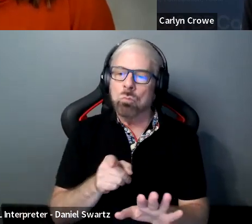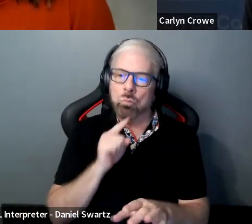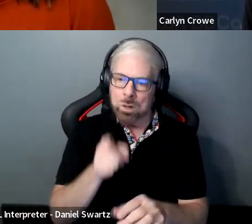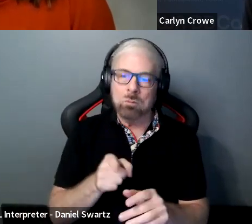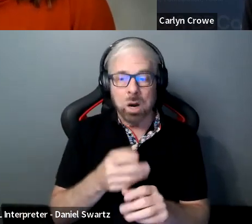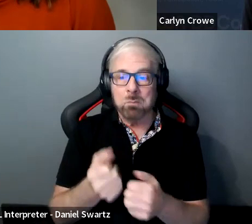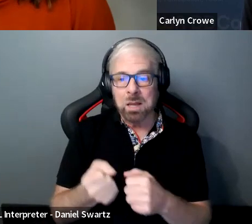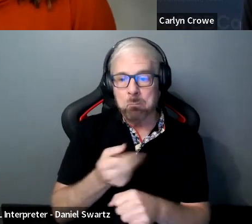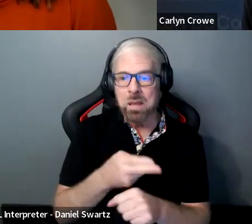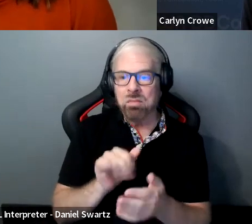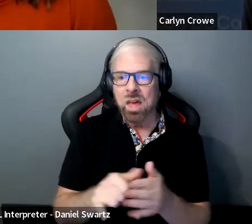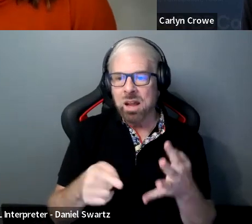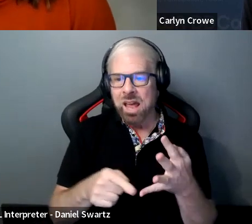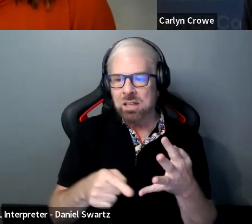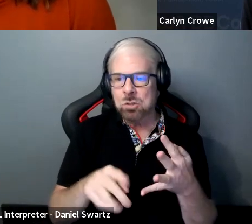March deadline.